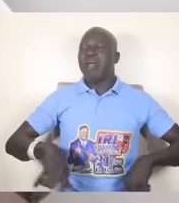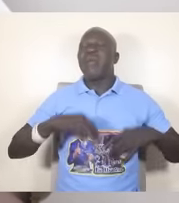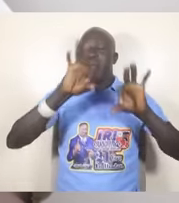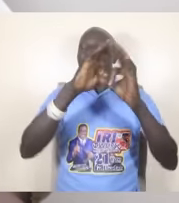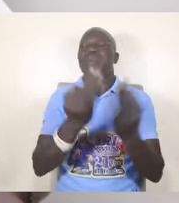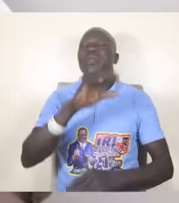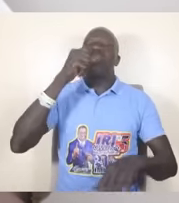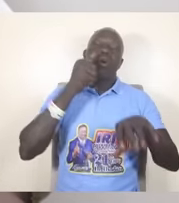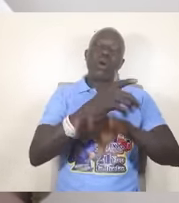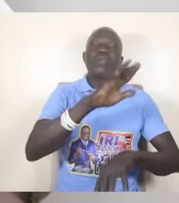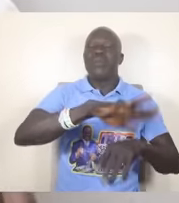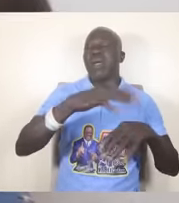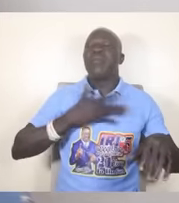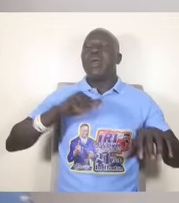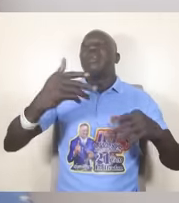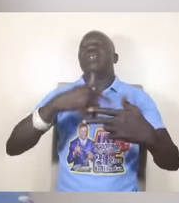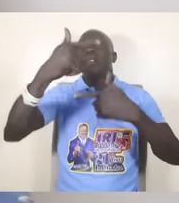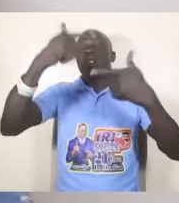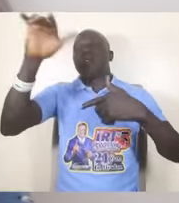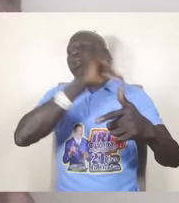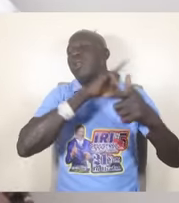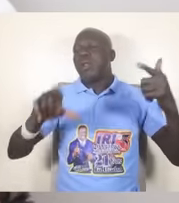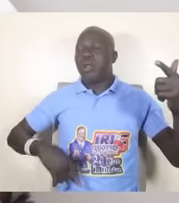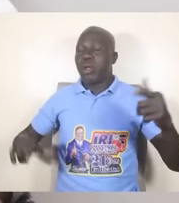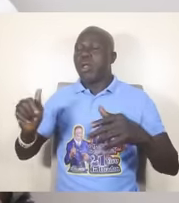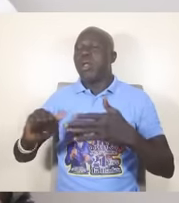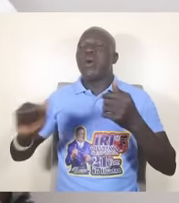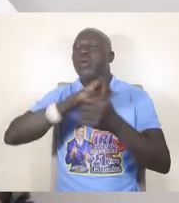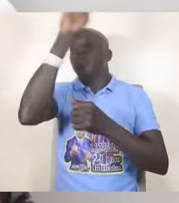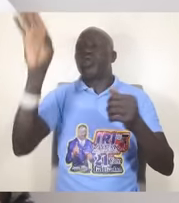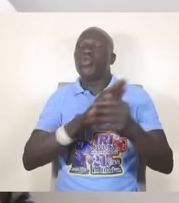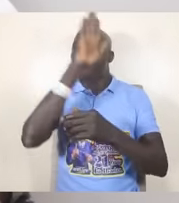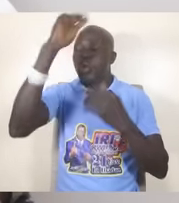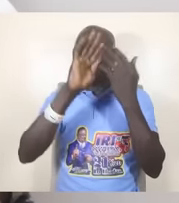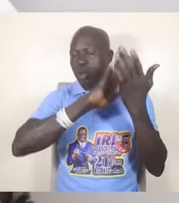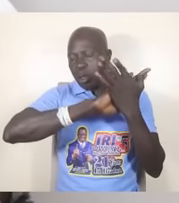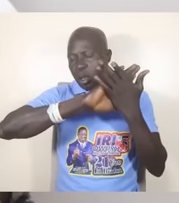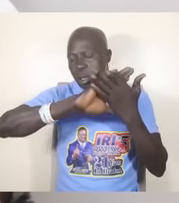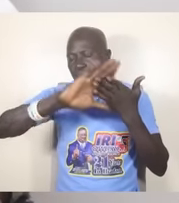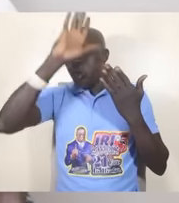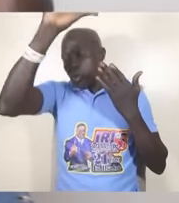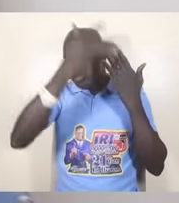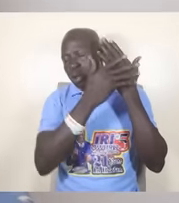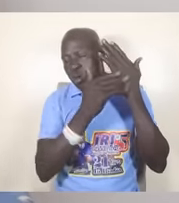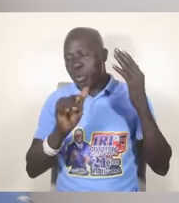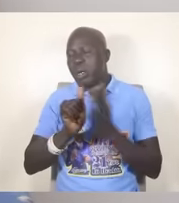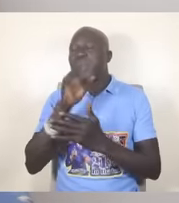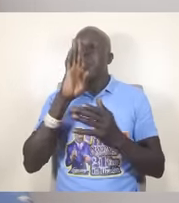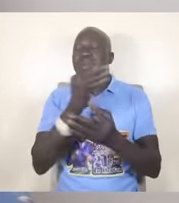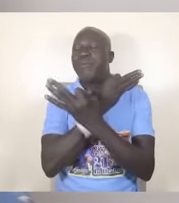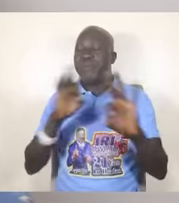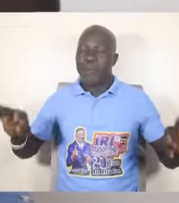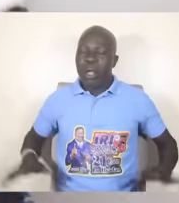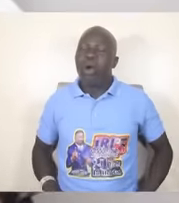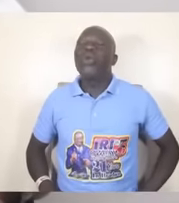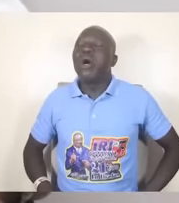fun o. I declare to you. Gẹ́gẹ́ bí wòlíì rẹ. As your prophet. Ohun ti mo wéré. What I pronounce is this. Nígbà tó bá nílò ìrànlọ́wọ́